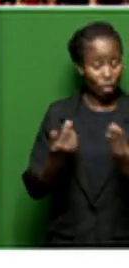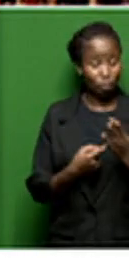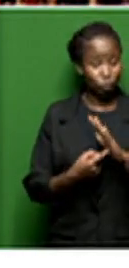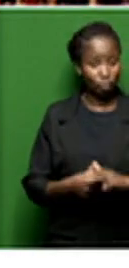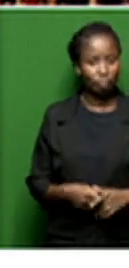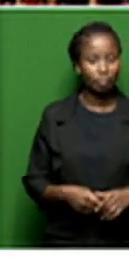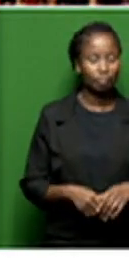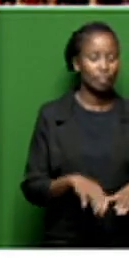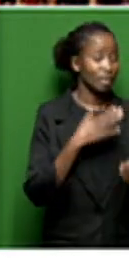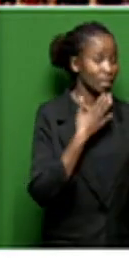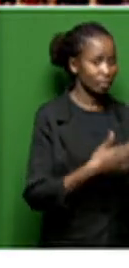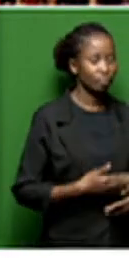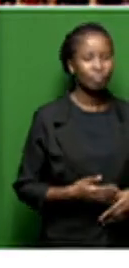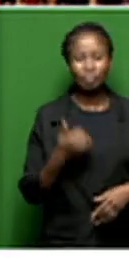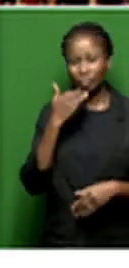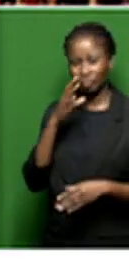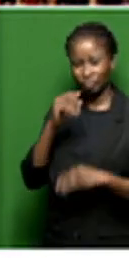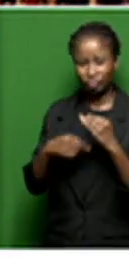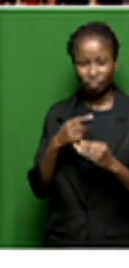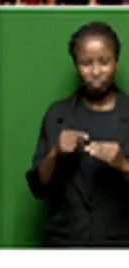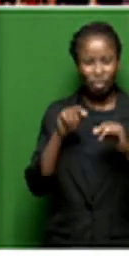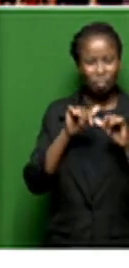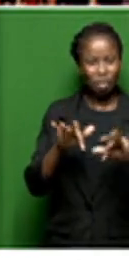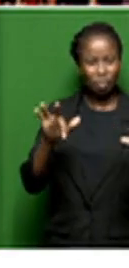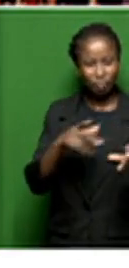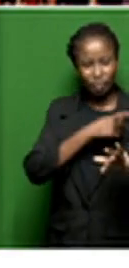to me about the People's Vaccine Campaign. What's this all about?